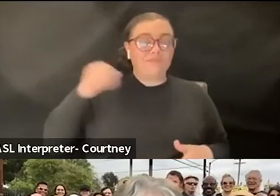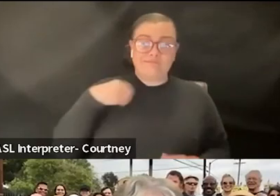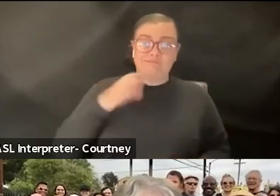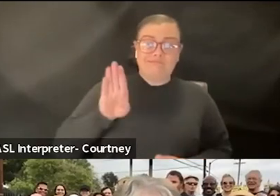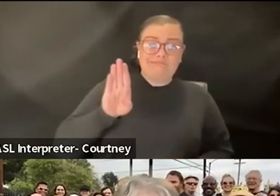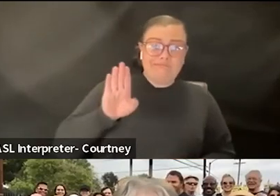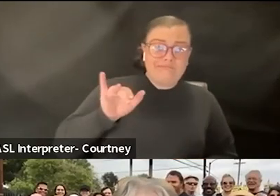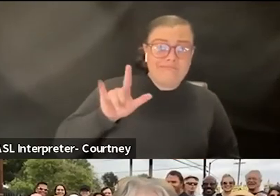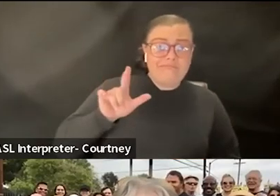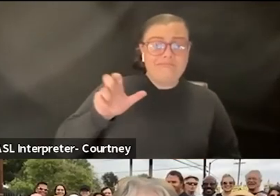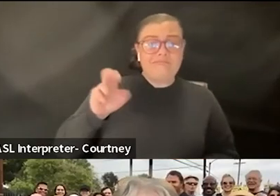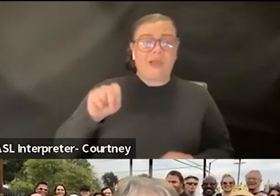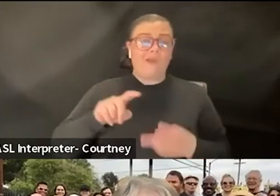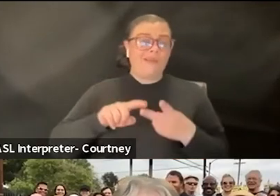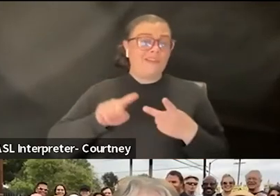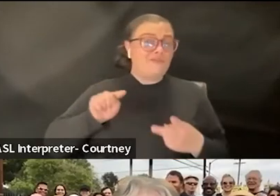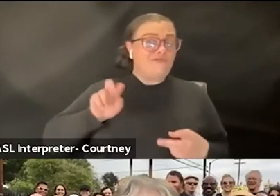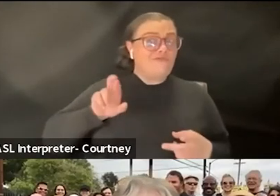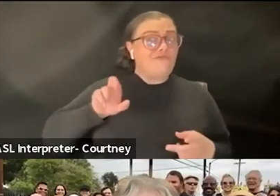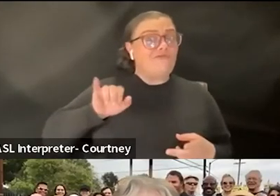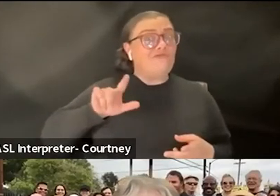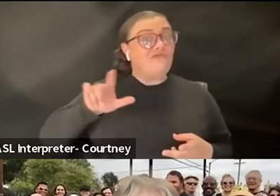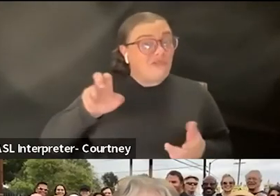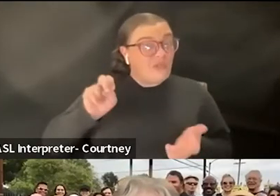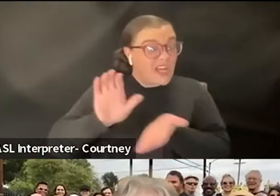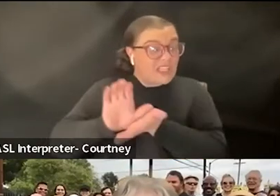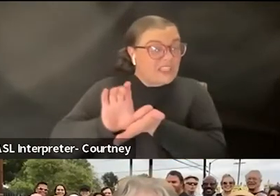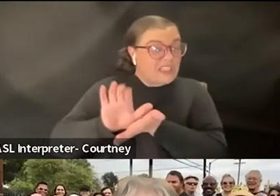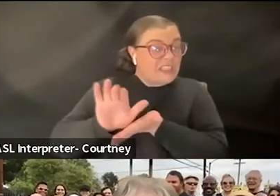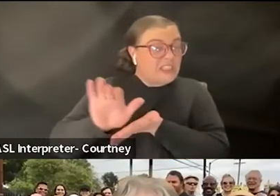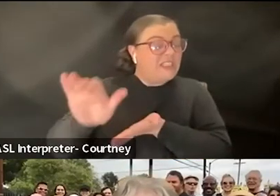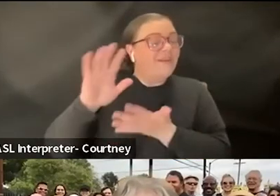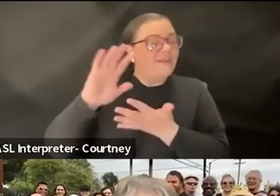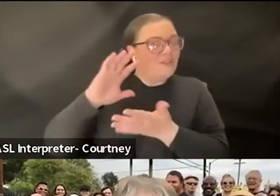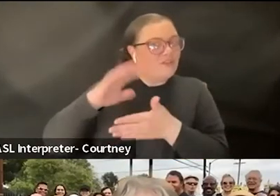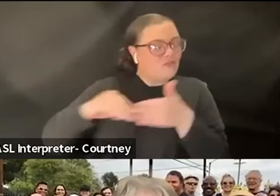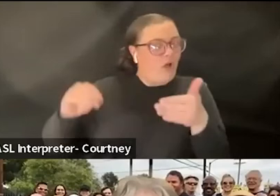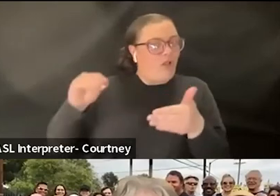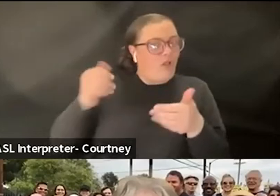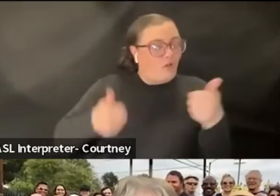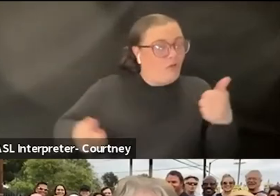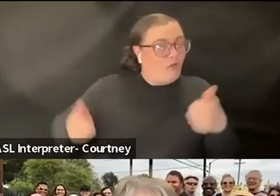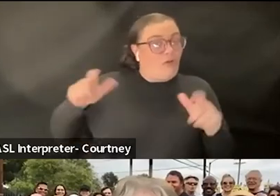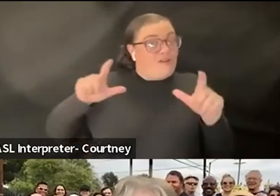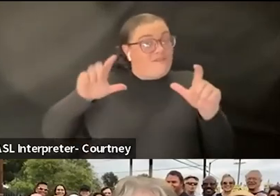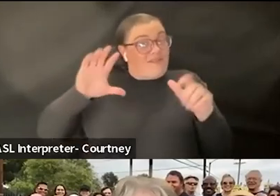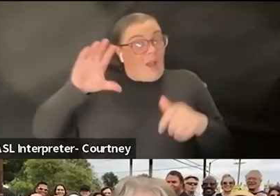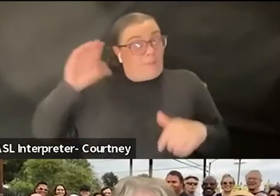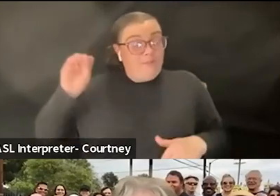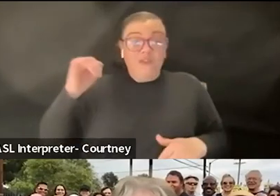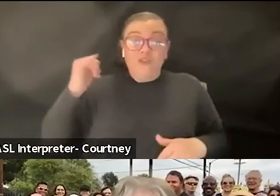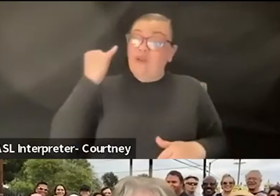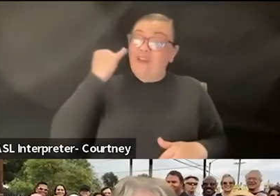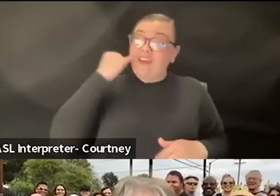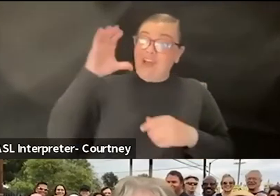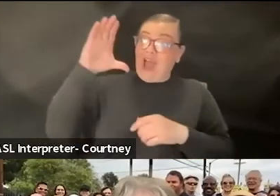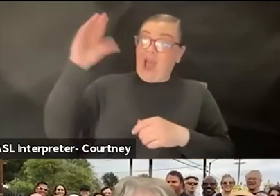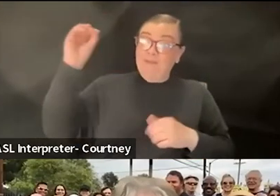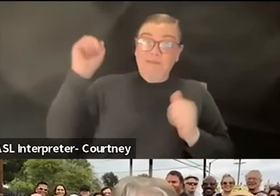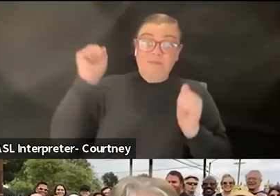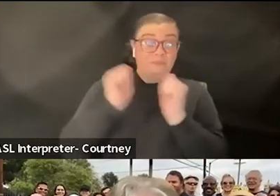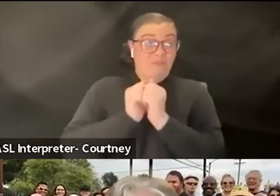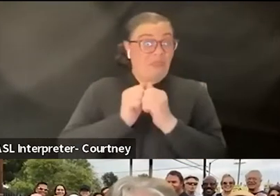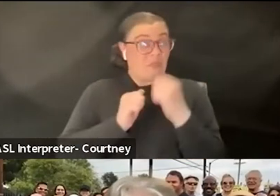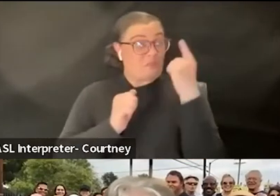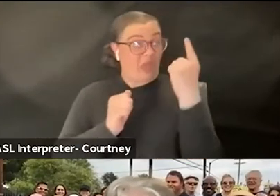money than many of the countries in the world. And any one person going up against that is extremely difficult. But together we